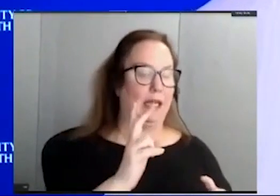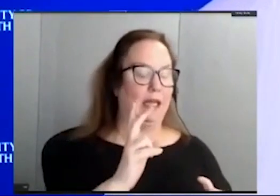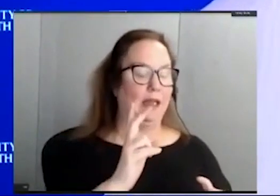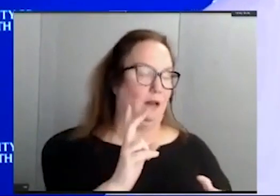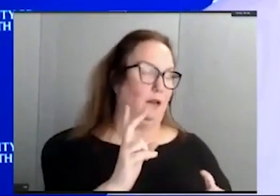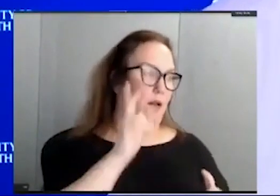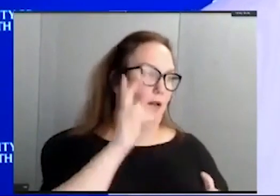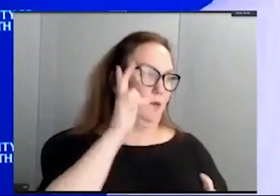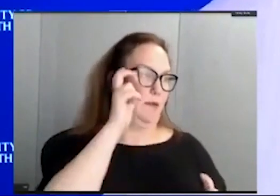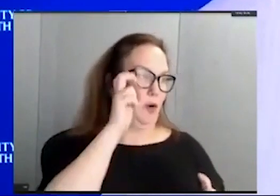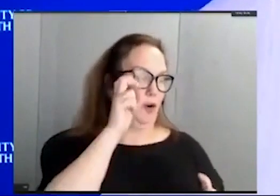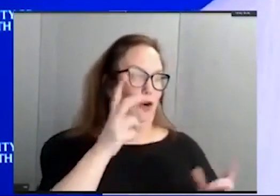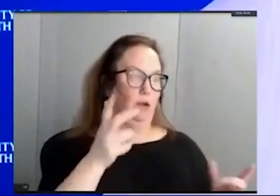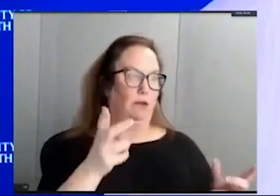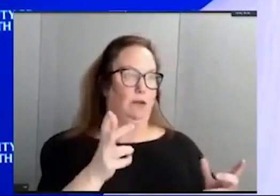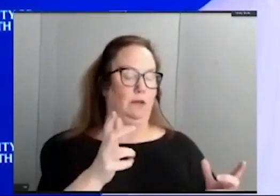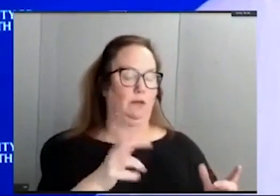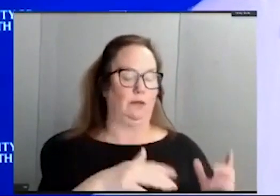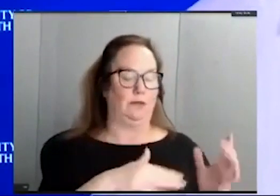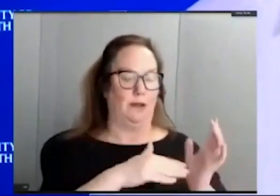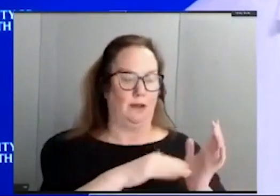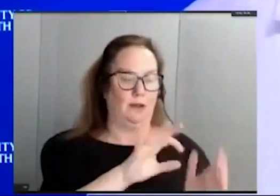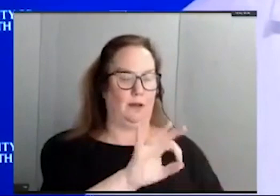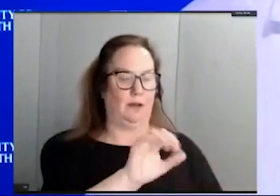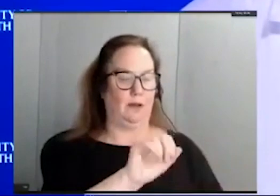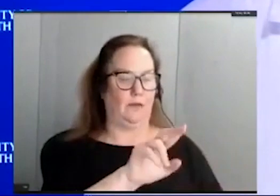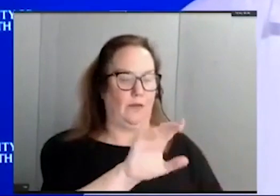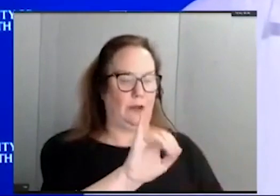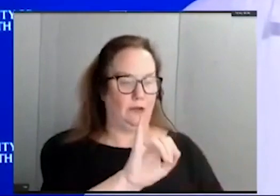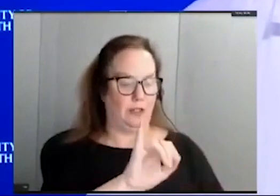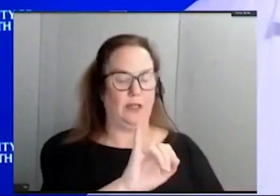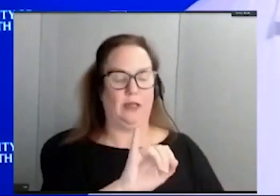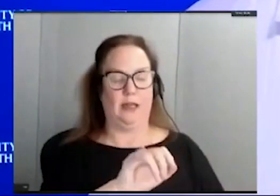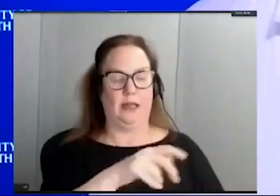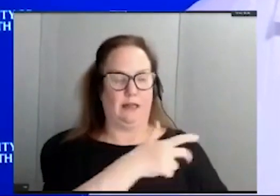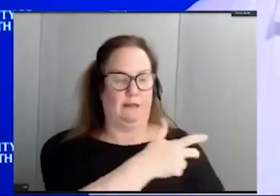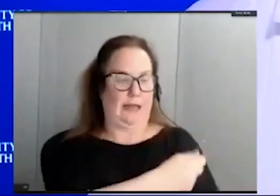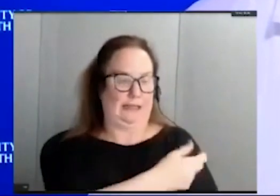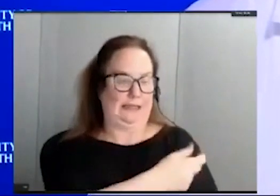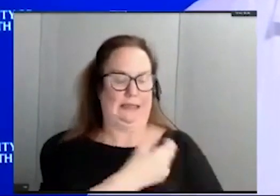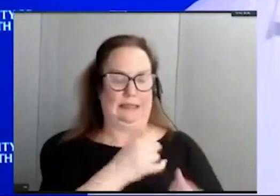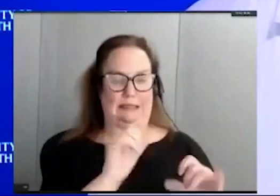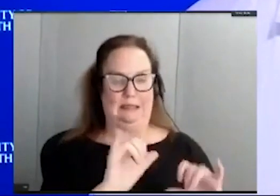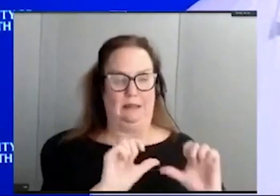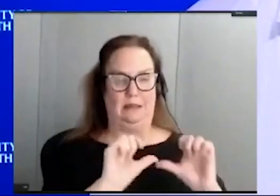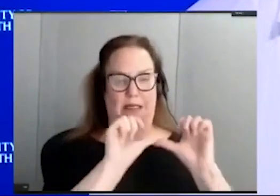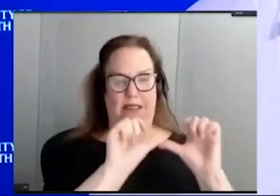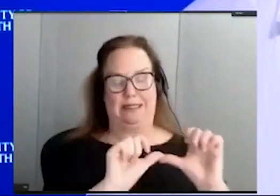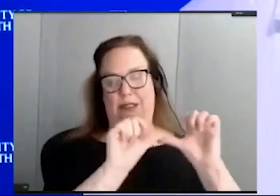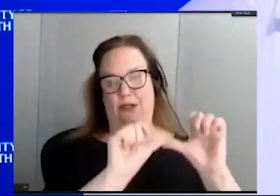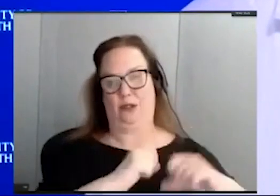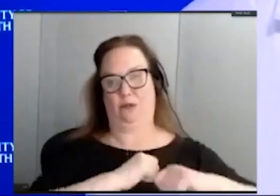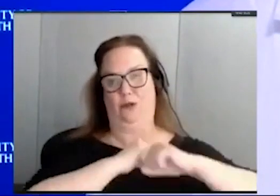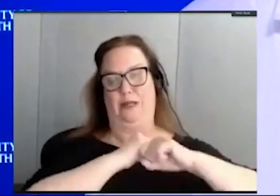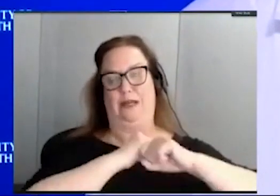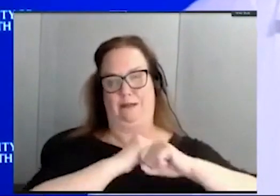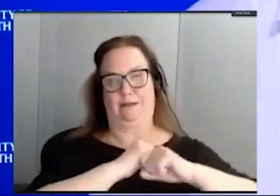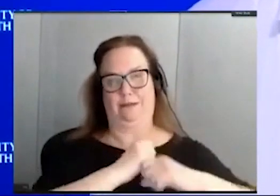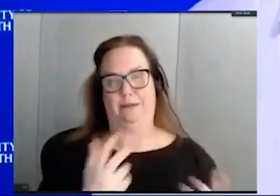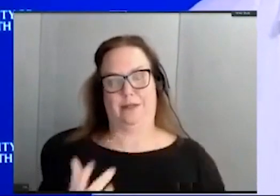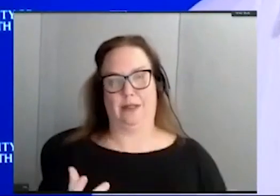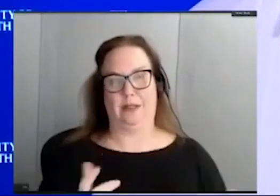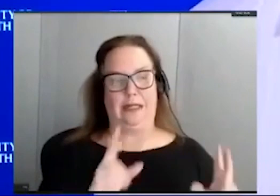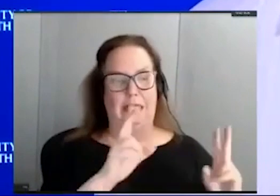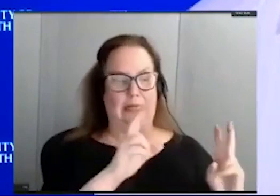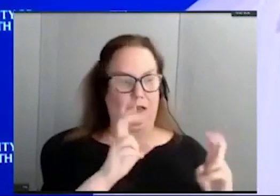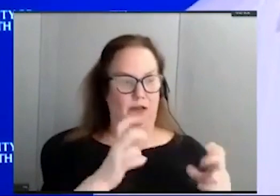in the literature, we've heard Dr. Fauci talk about everybody, these vaccines that we have still right now are continuing to protect very well. The issue is if you